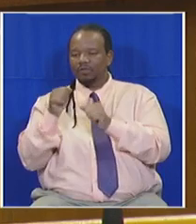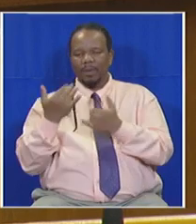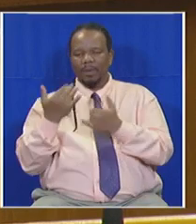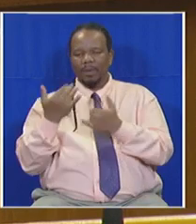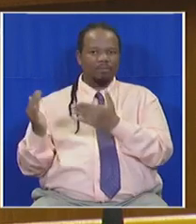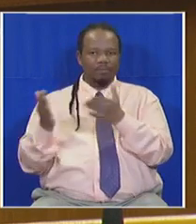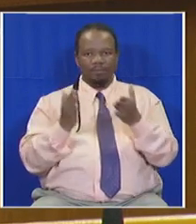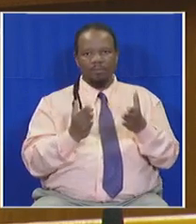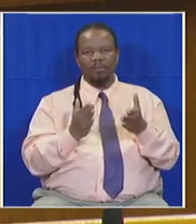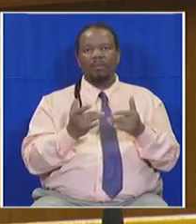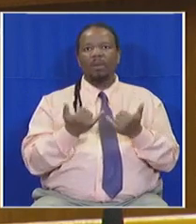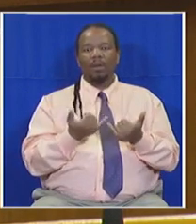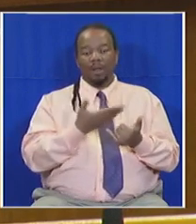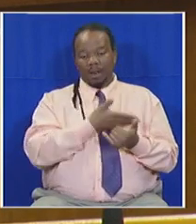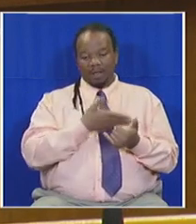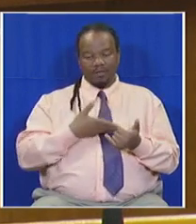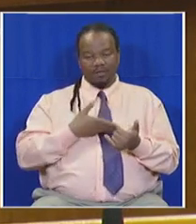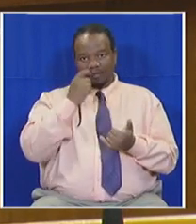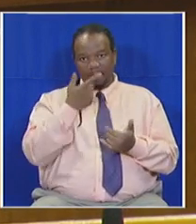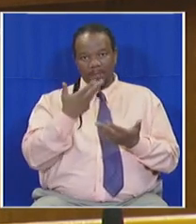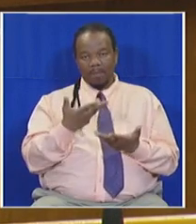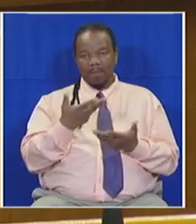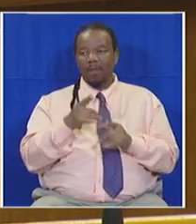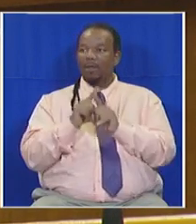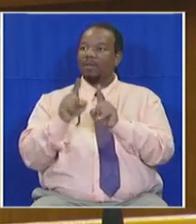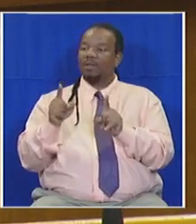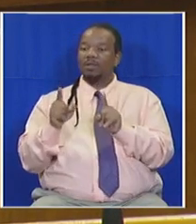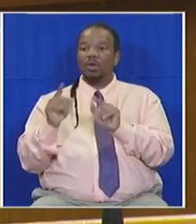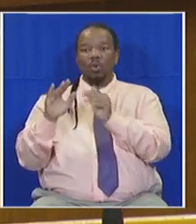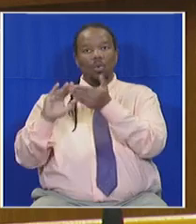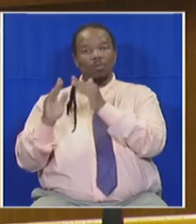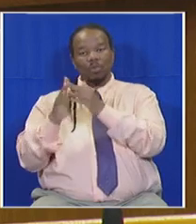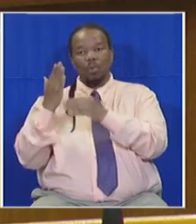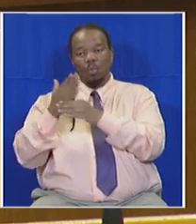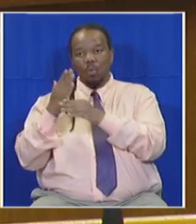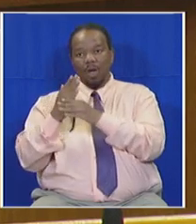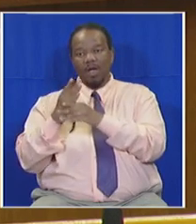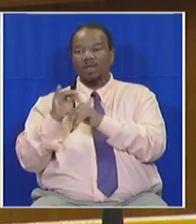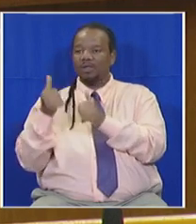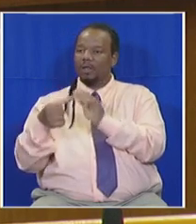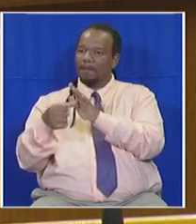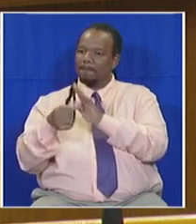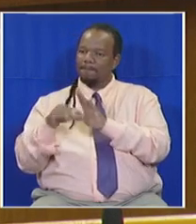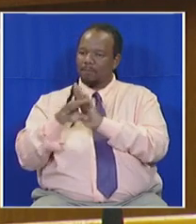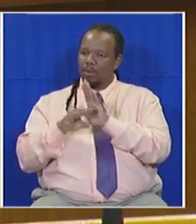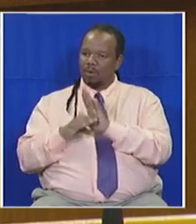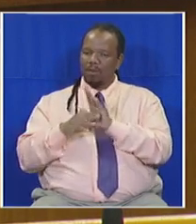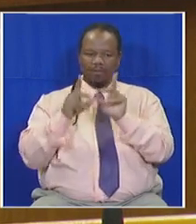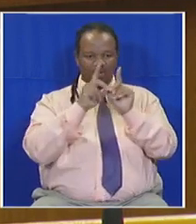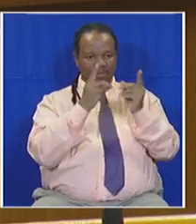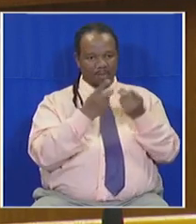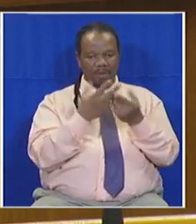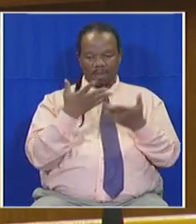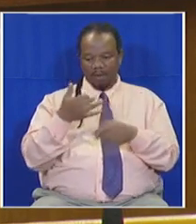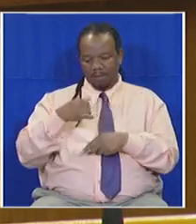Ladies and gentlemen, the Community Work Program is a flagship program of this department. The reimagining municipal space